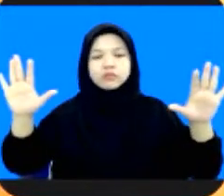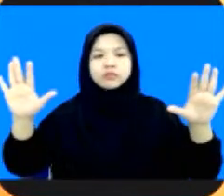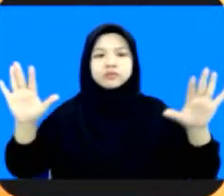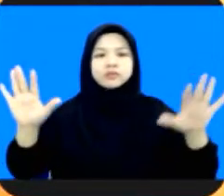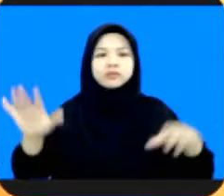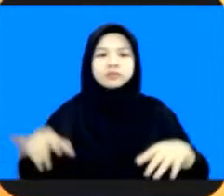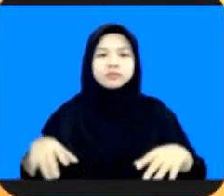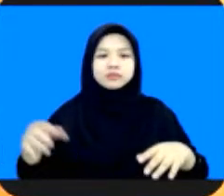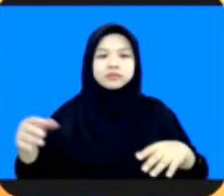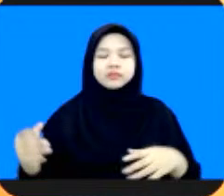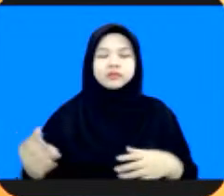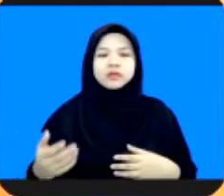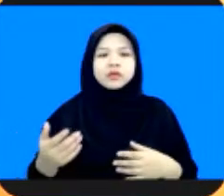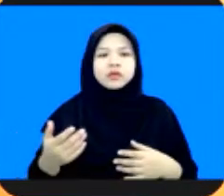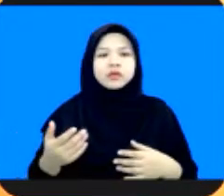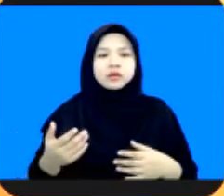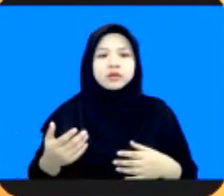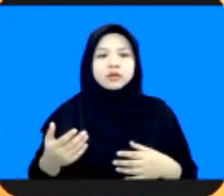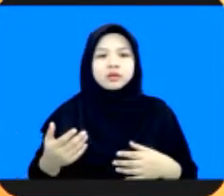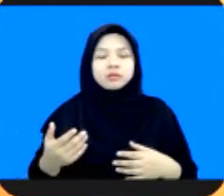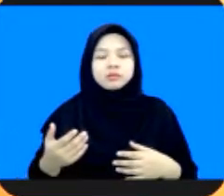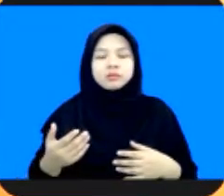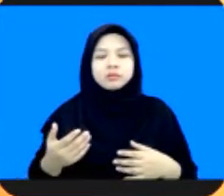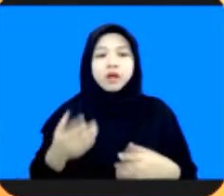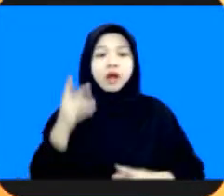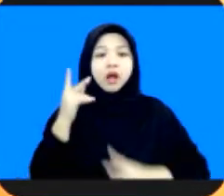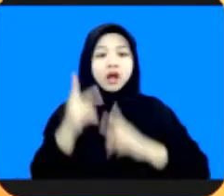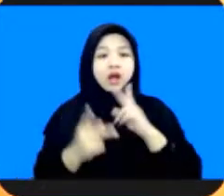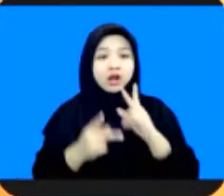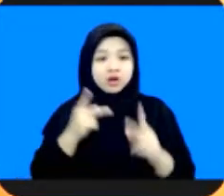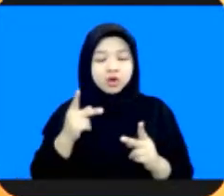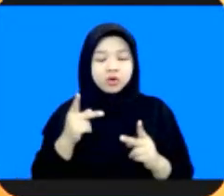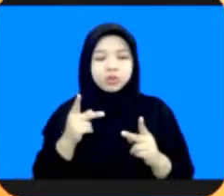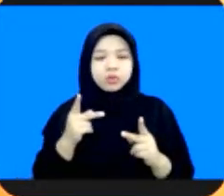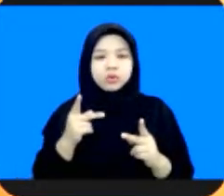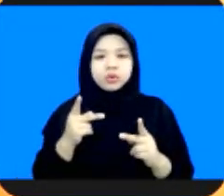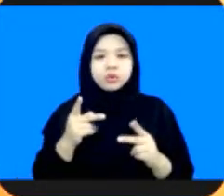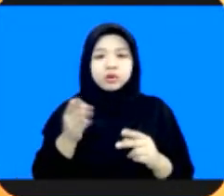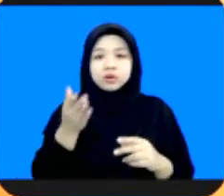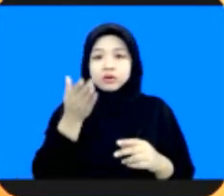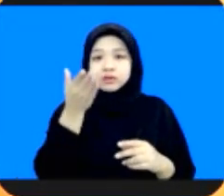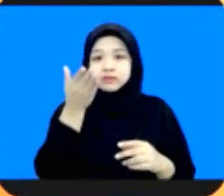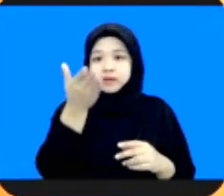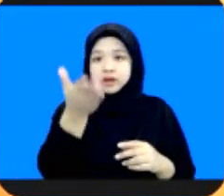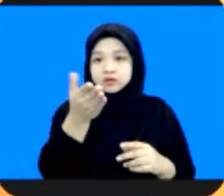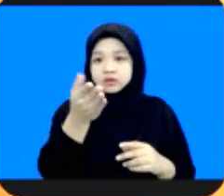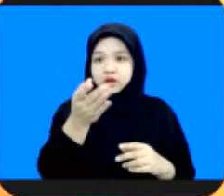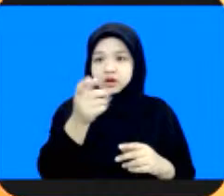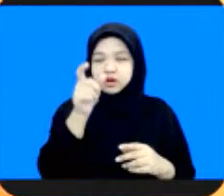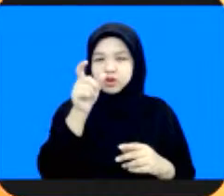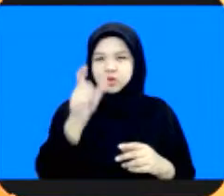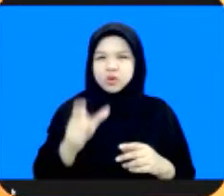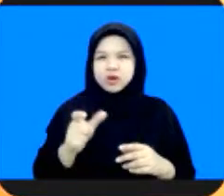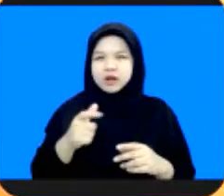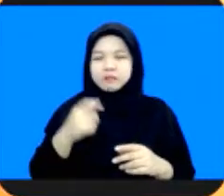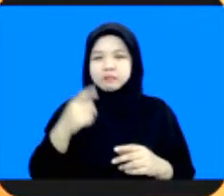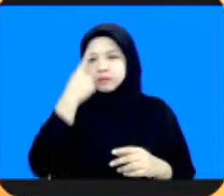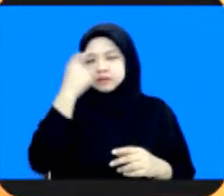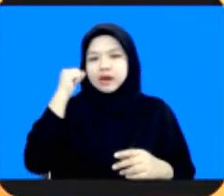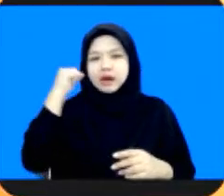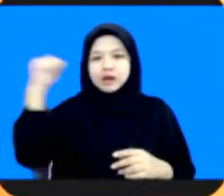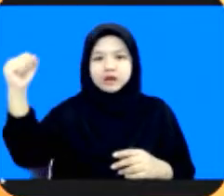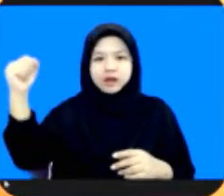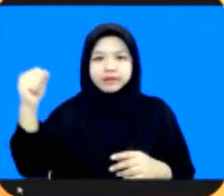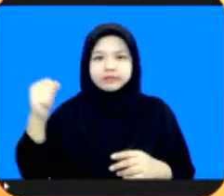are really extreme right-wing, you want to get balanced